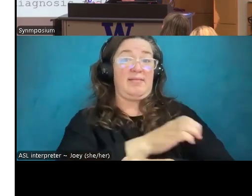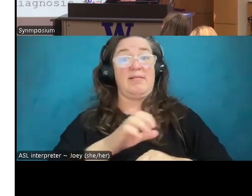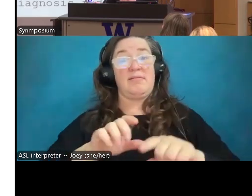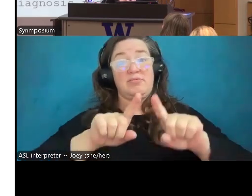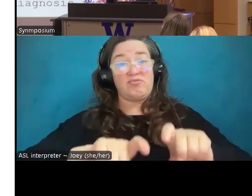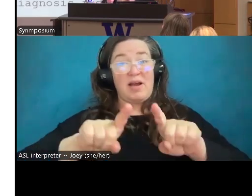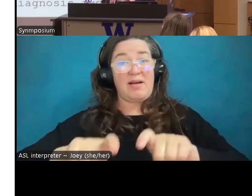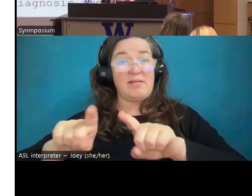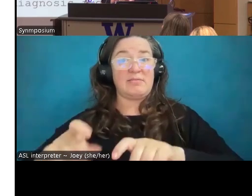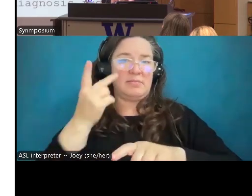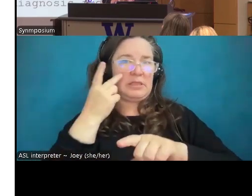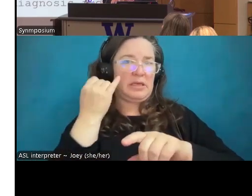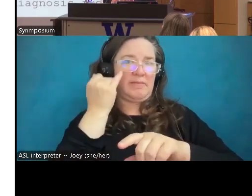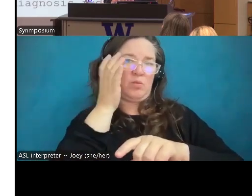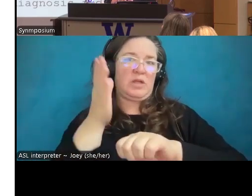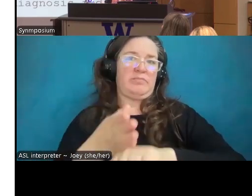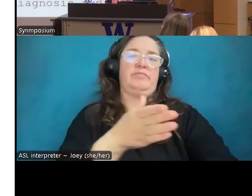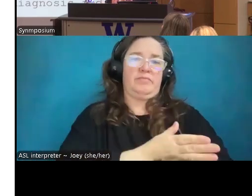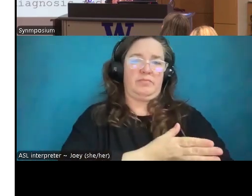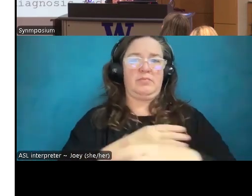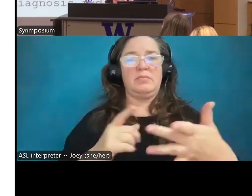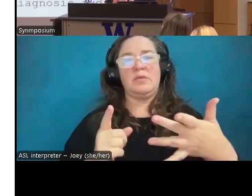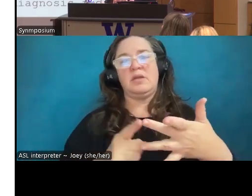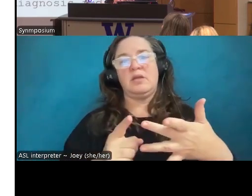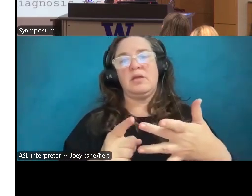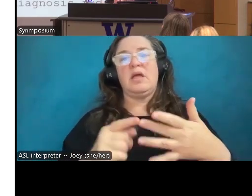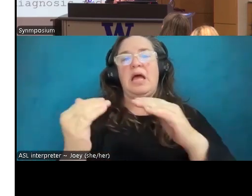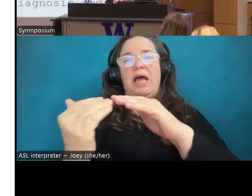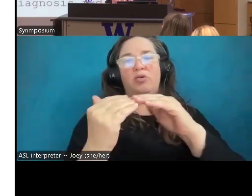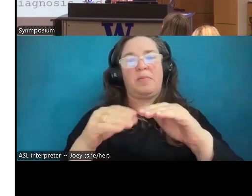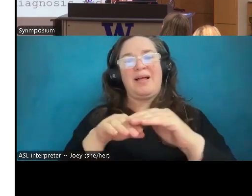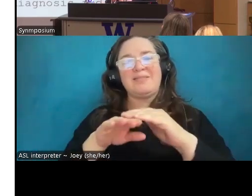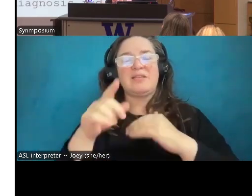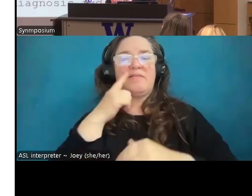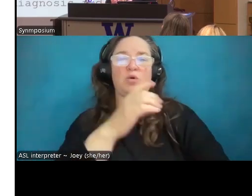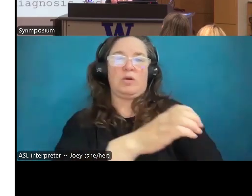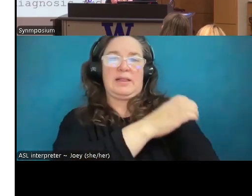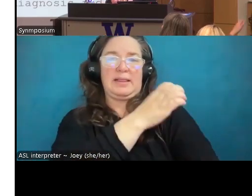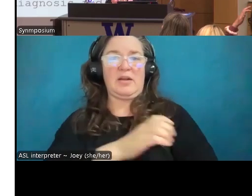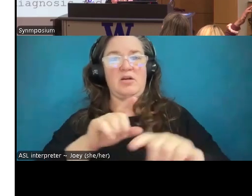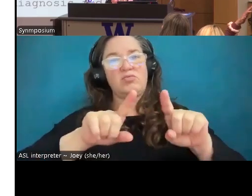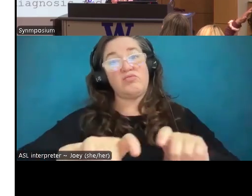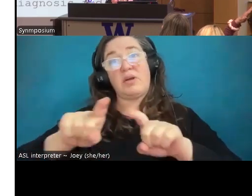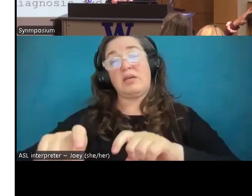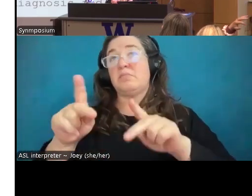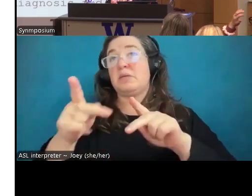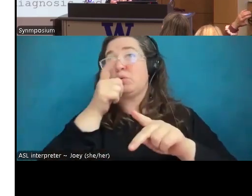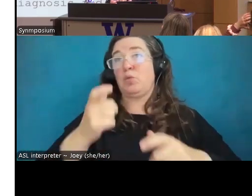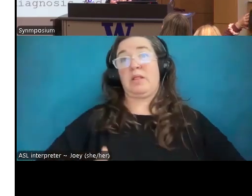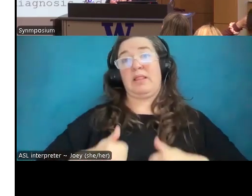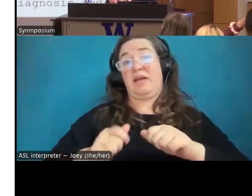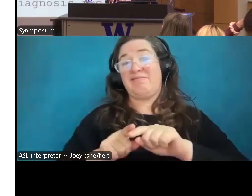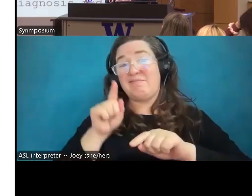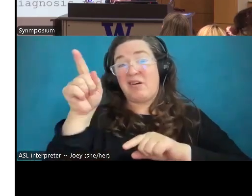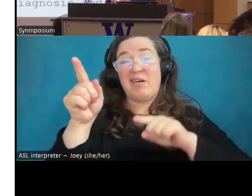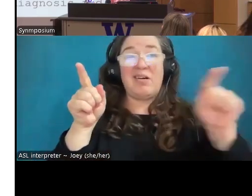to clinical trials. This is for people who have access to transportation issues, those in rural populations that can't get to